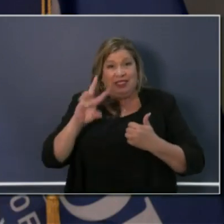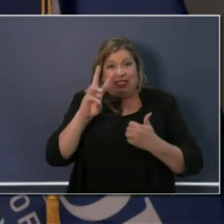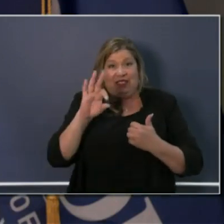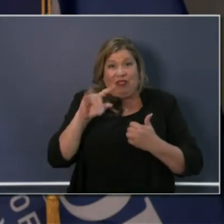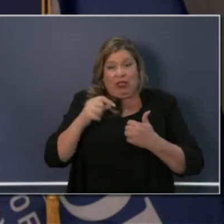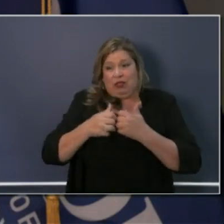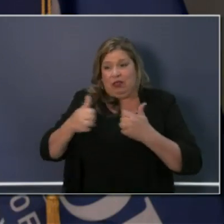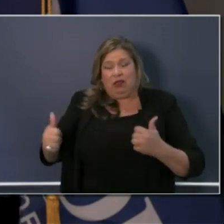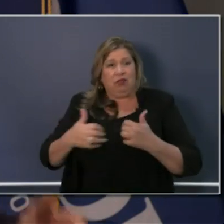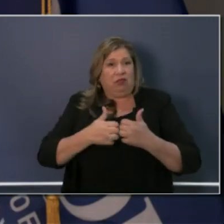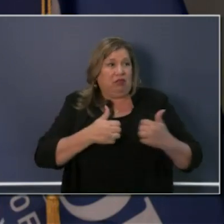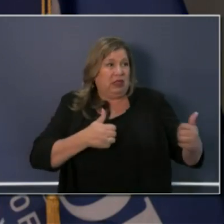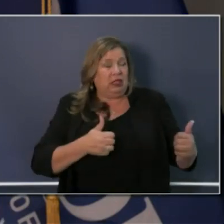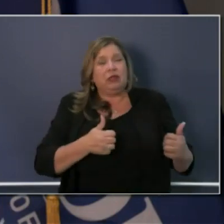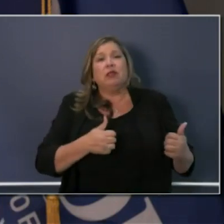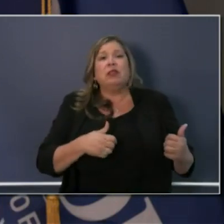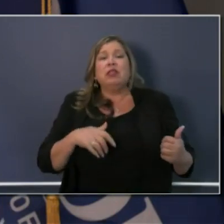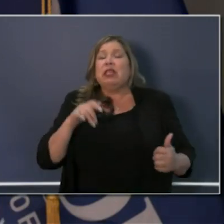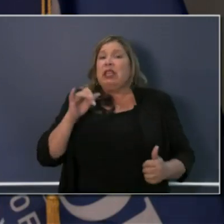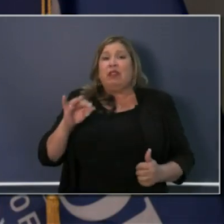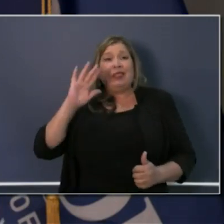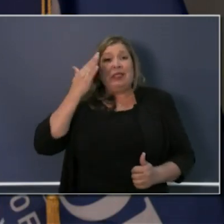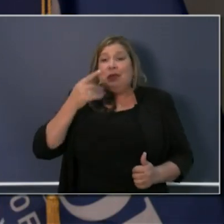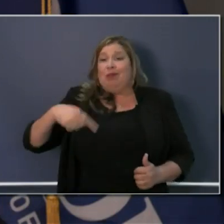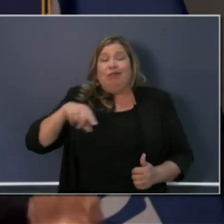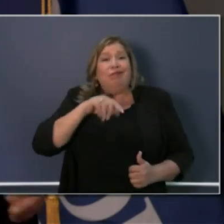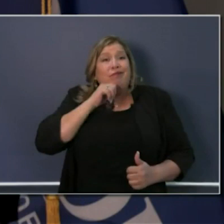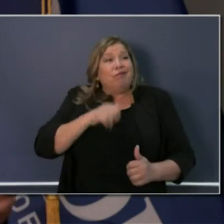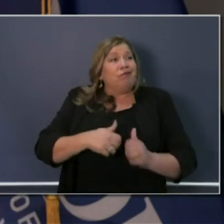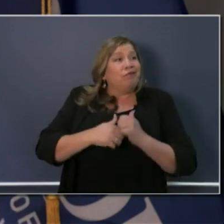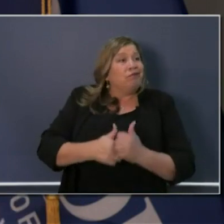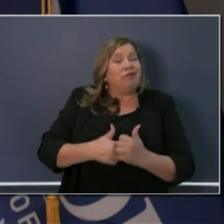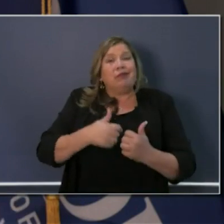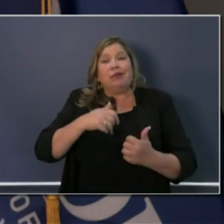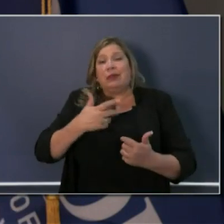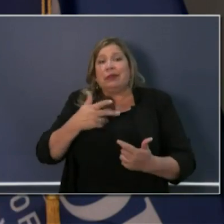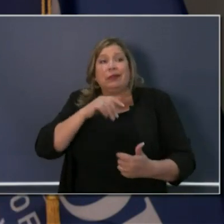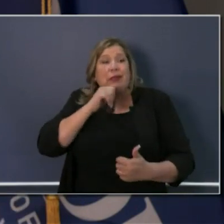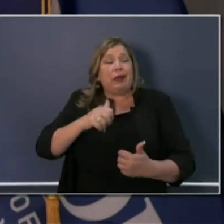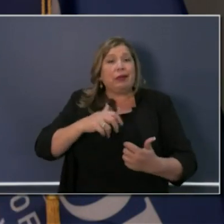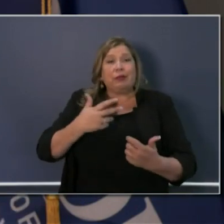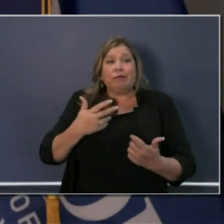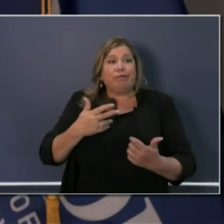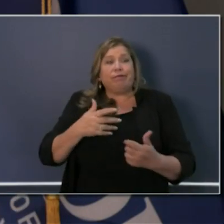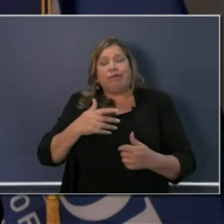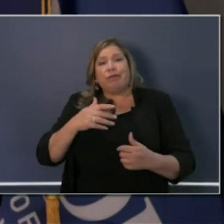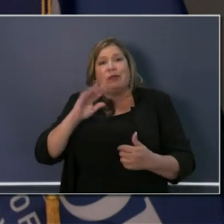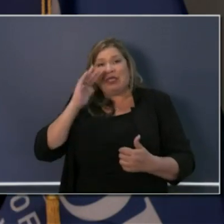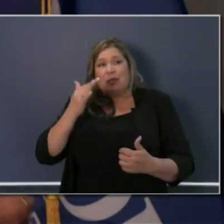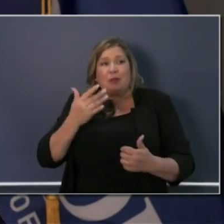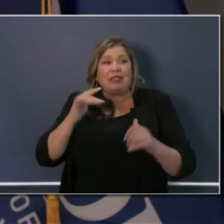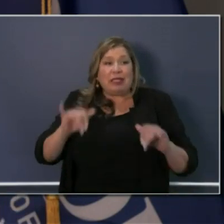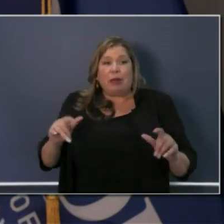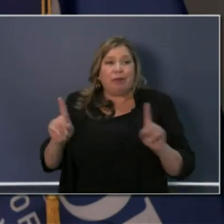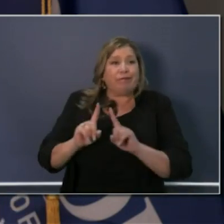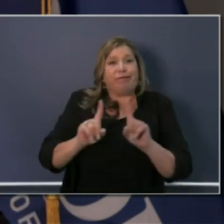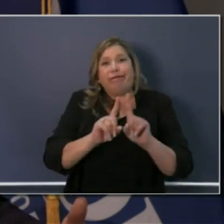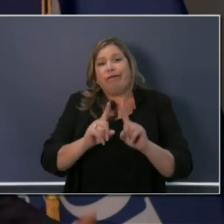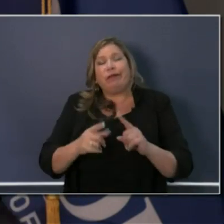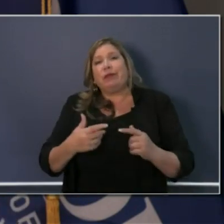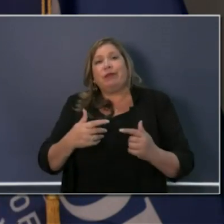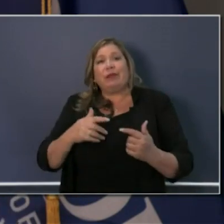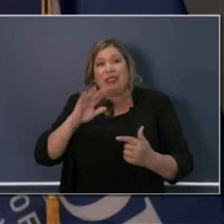becomes problematic, we'll start to enforce that, but not with a hammer, with a little bit of,